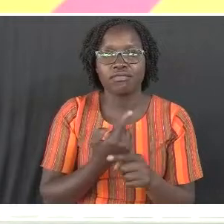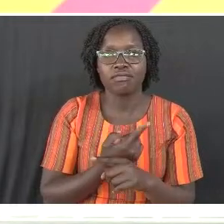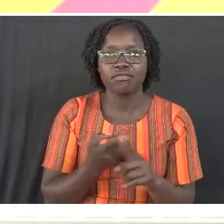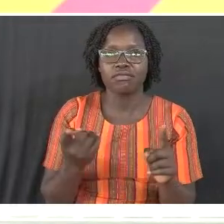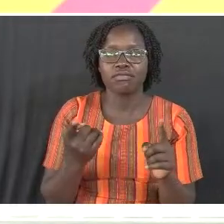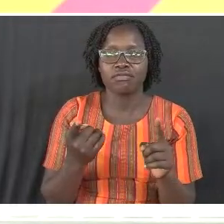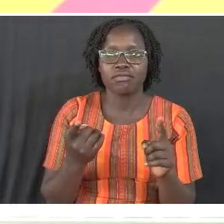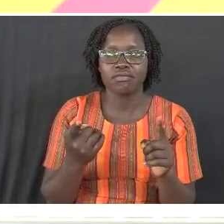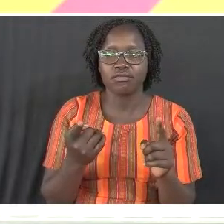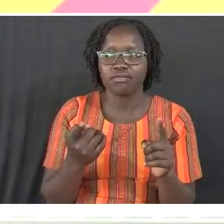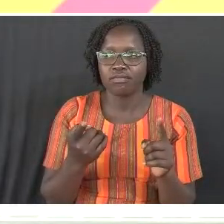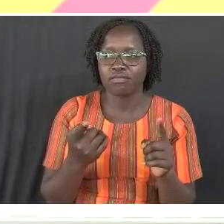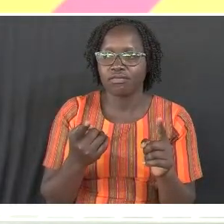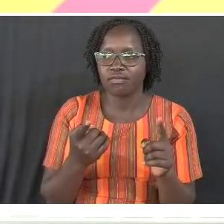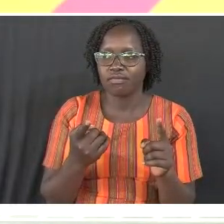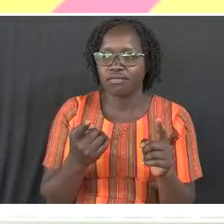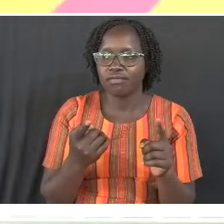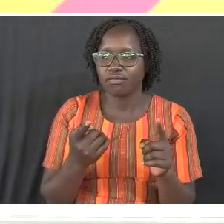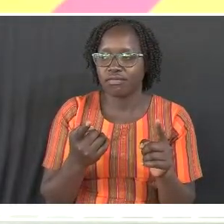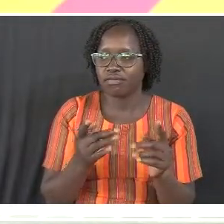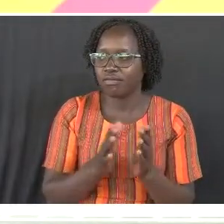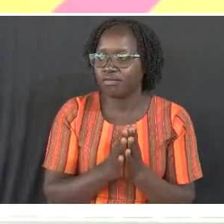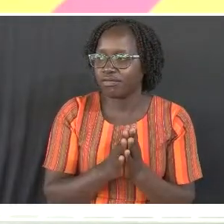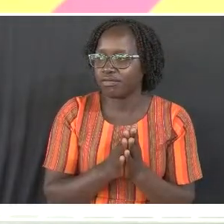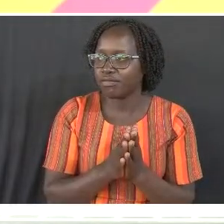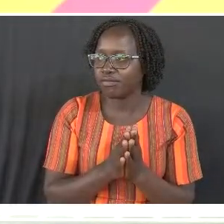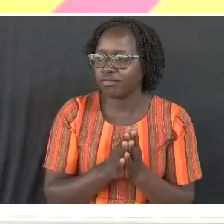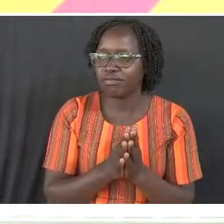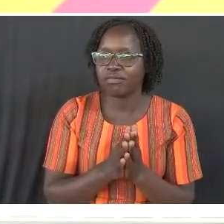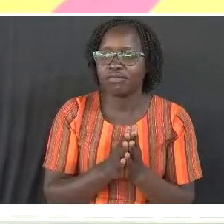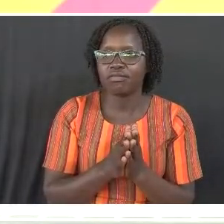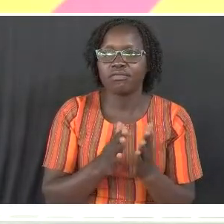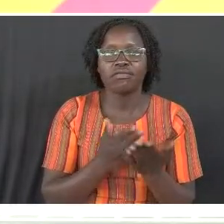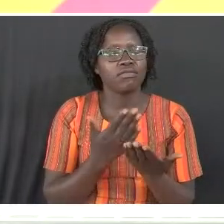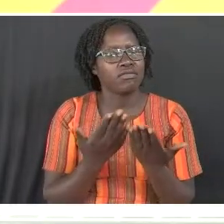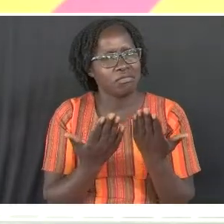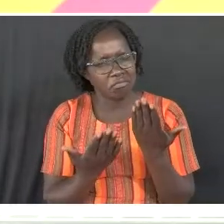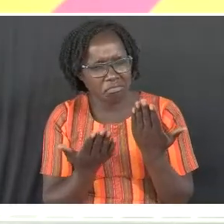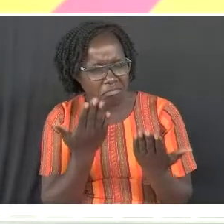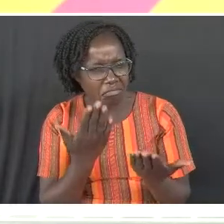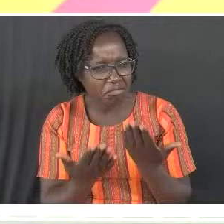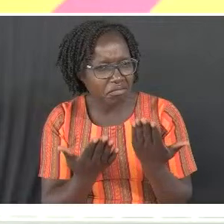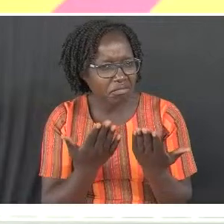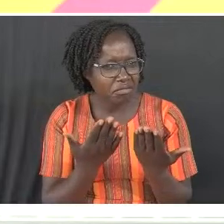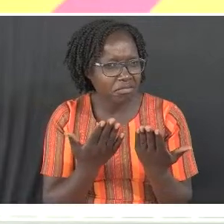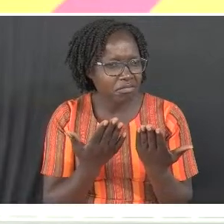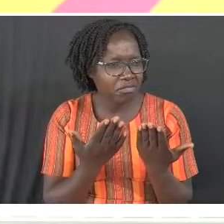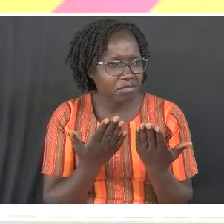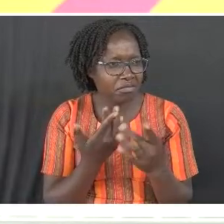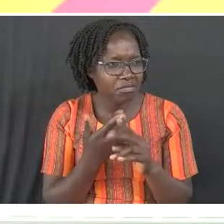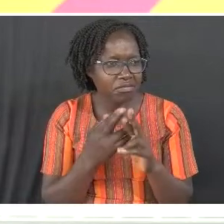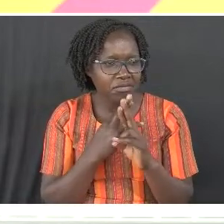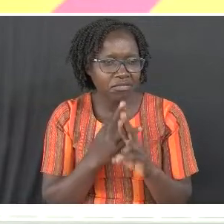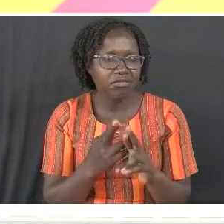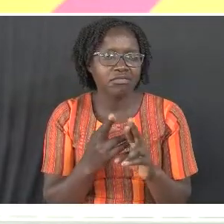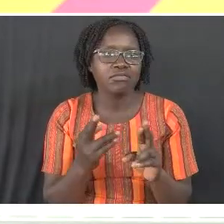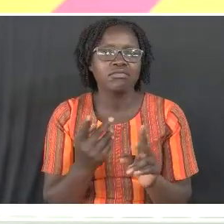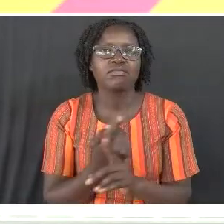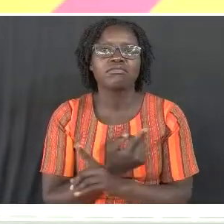it is, okay, some research have shown that it might, but I think the results are